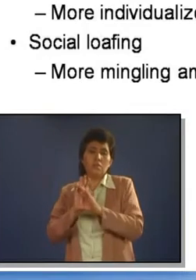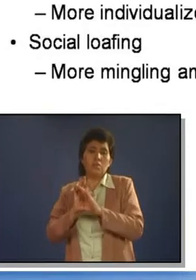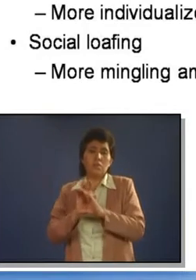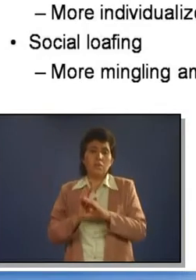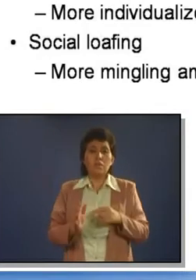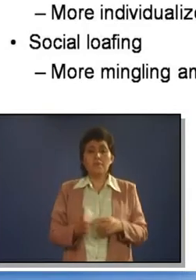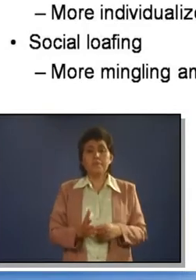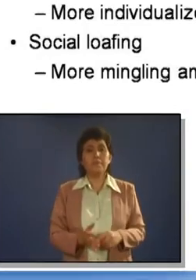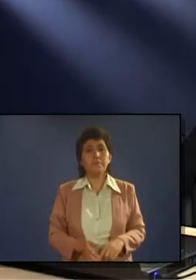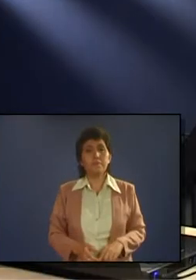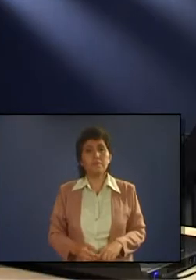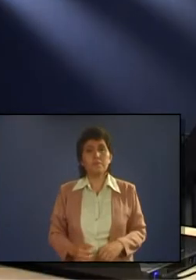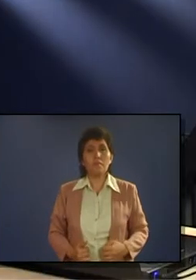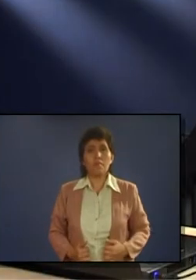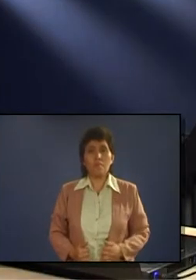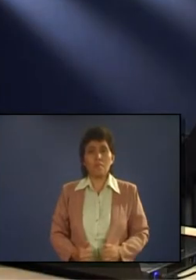Yeah.